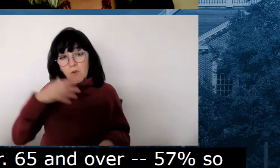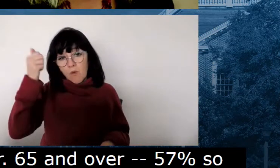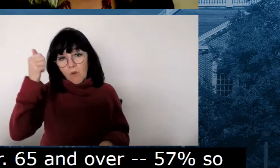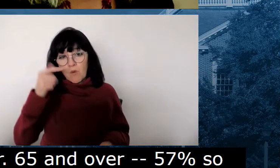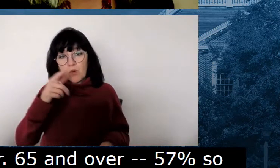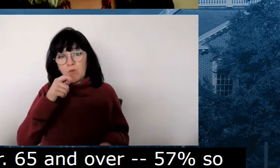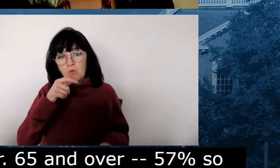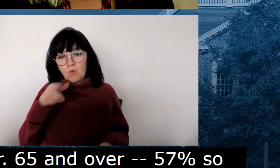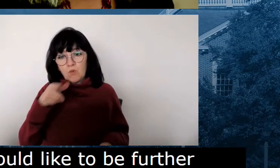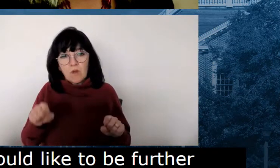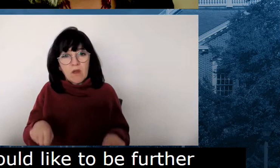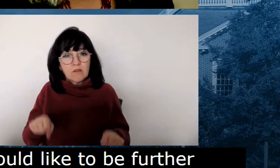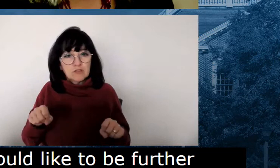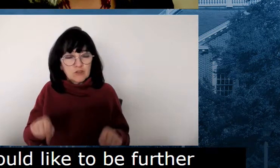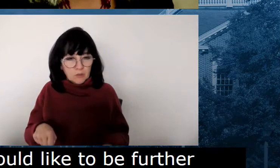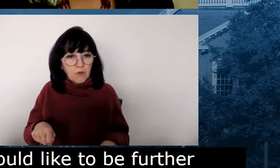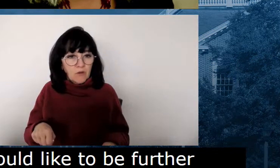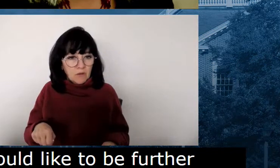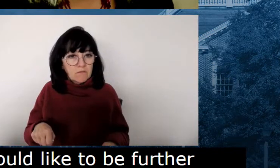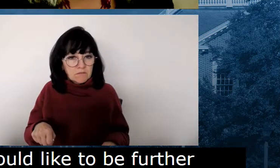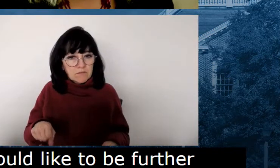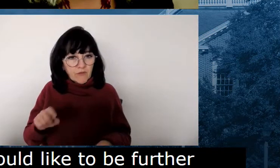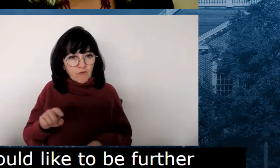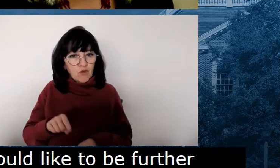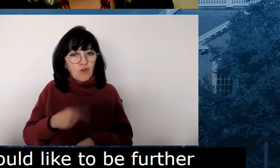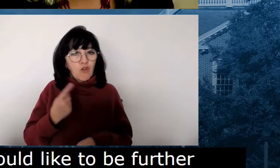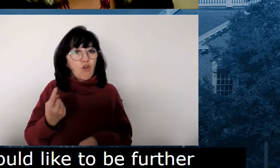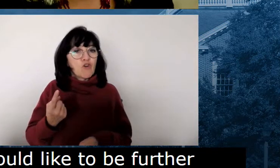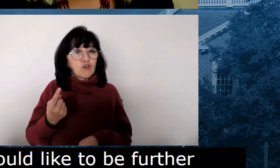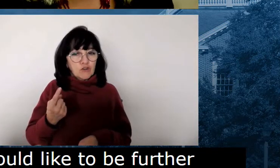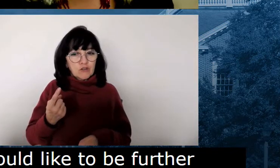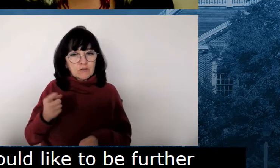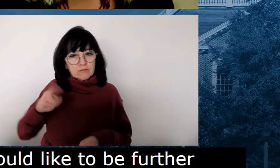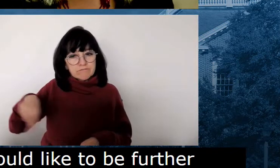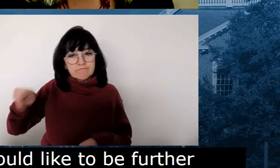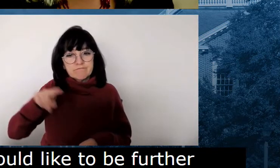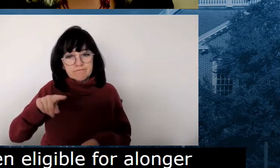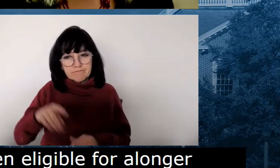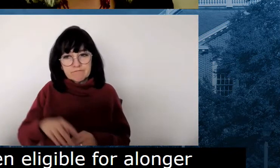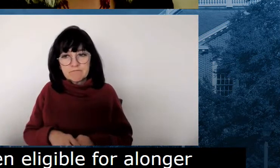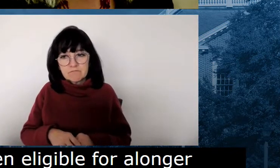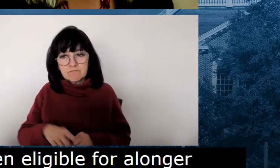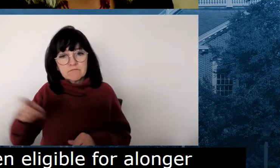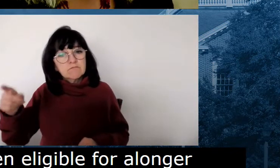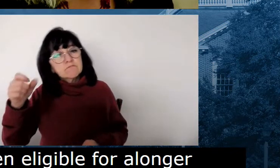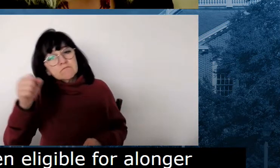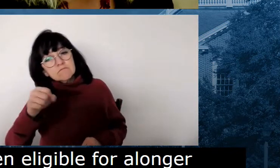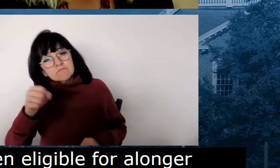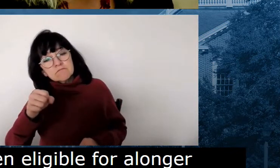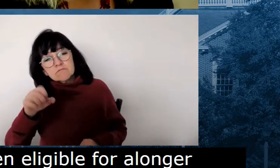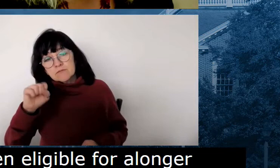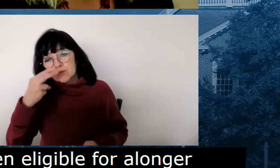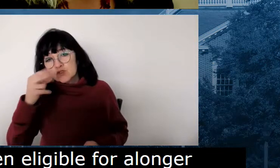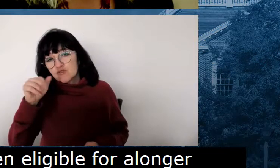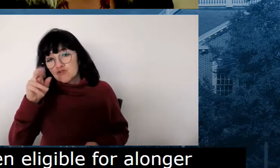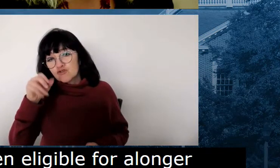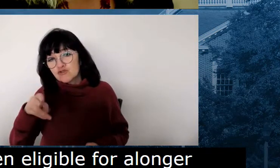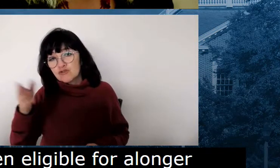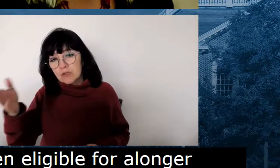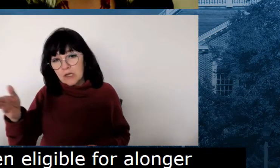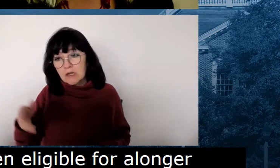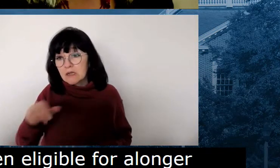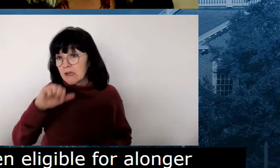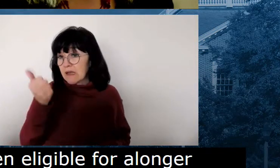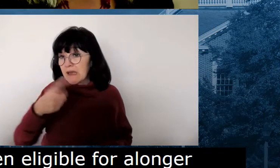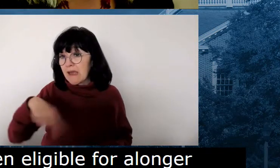longer period of time. Dr. Tam or Sharon, any thoughts there? So Governor, it's Sharon. Anyone age 18